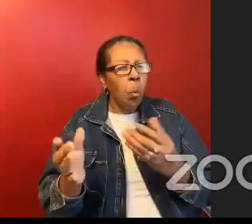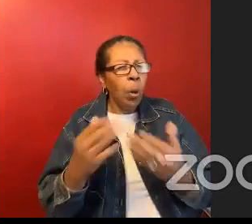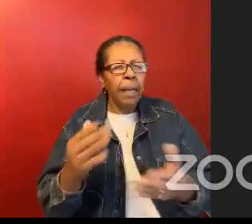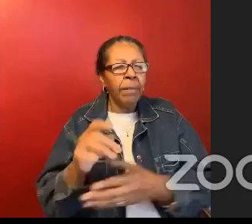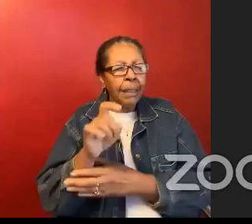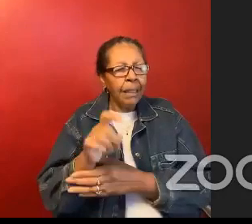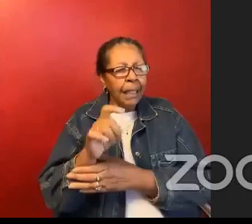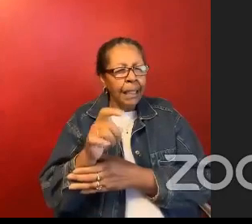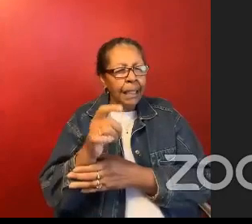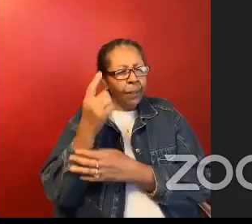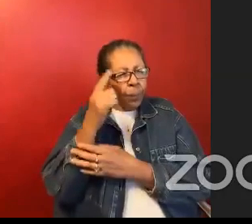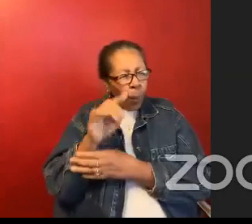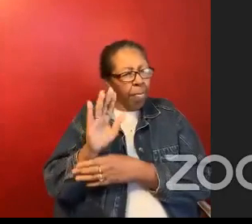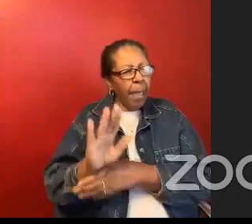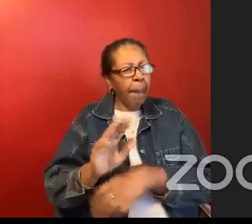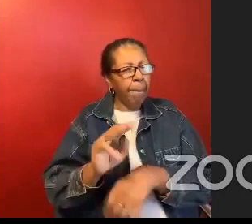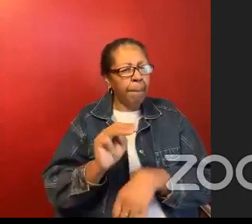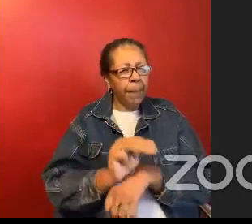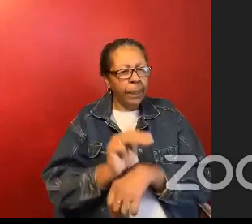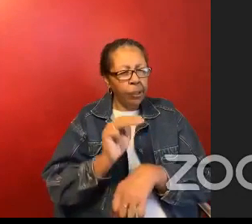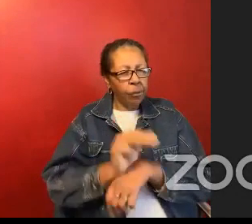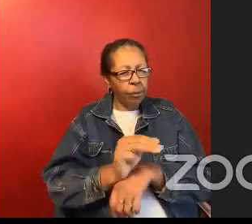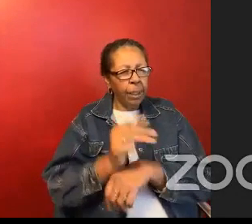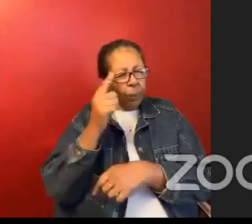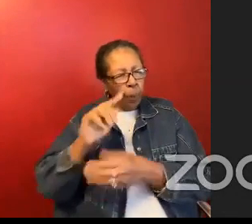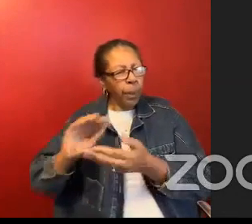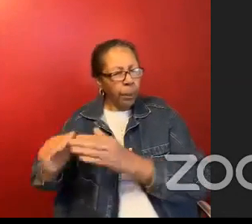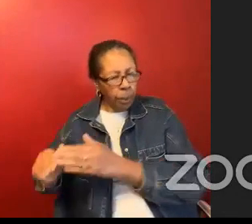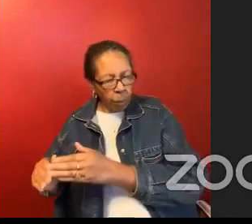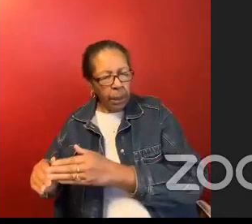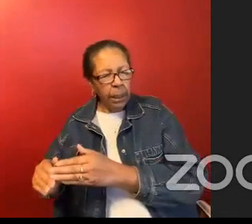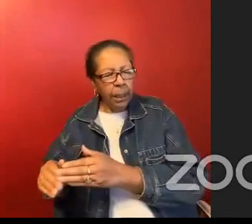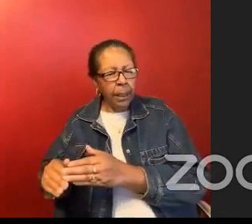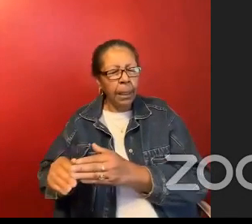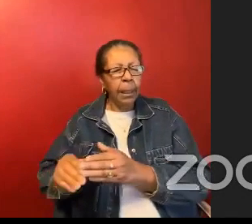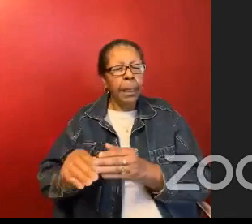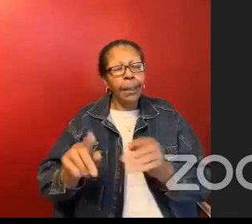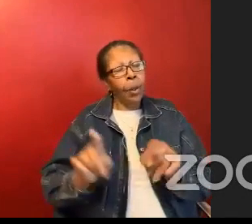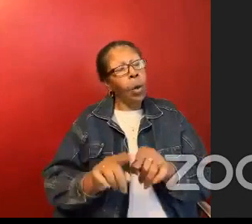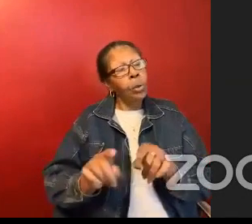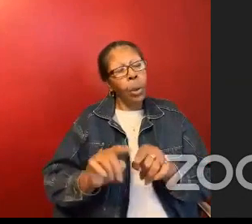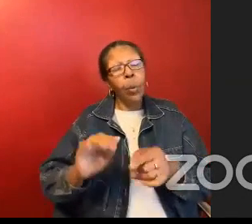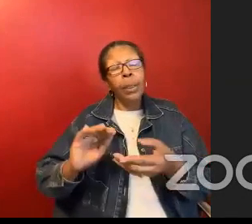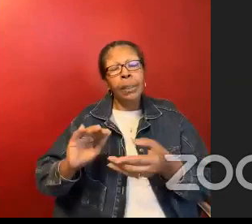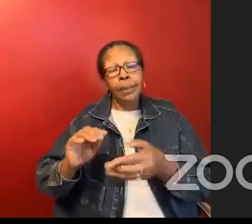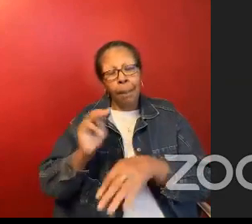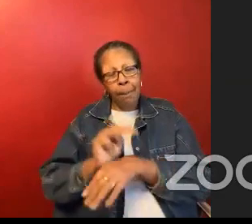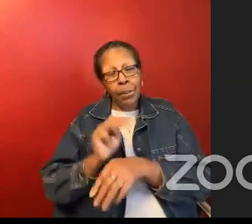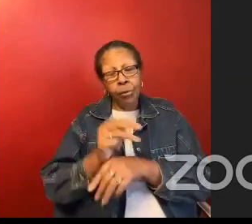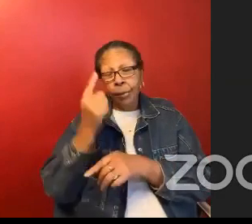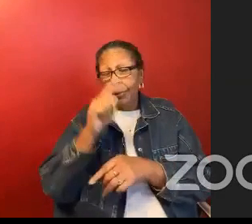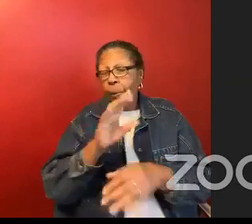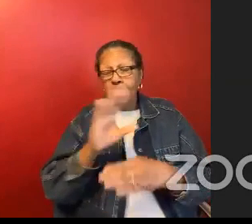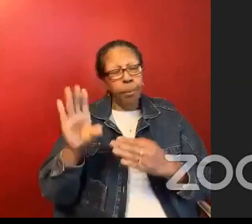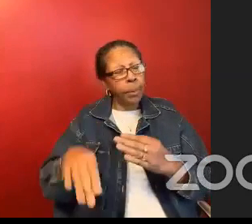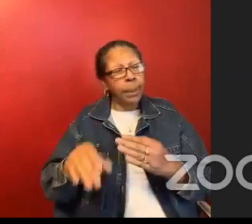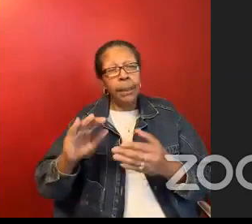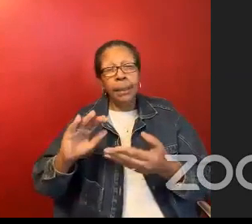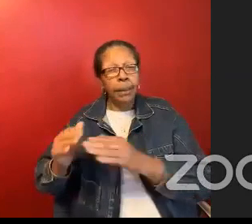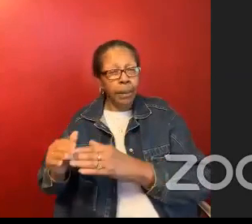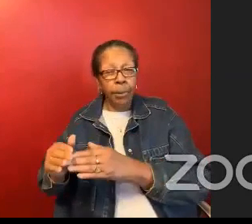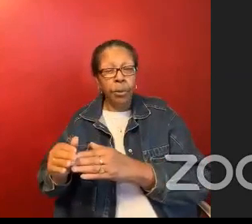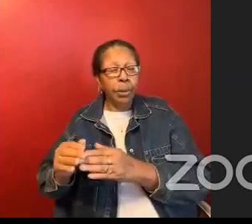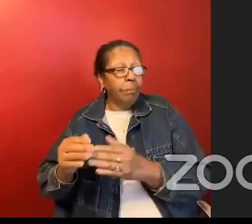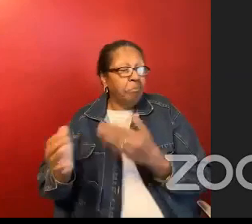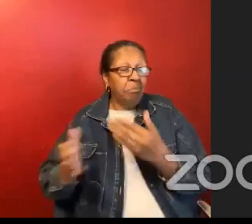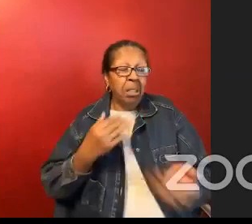that ministry to the community. And indeed, it is a ministry to the entire community. Even if you are not a cat